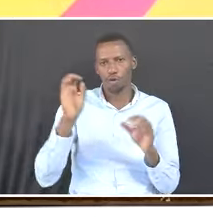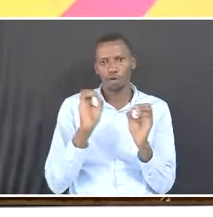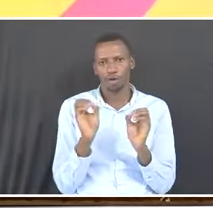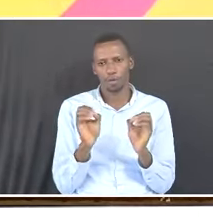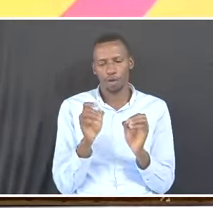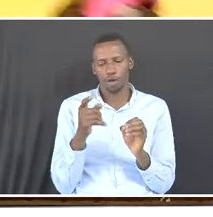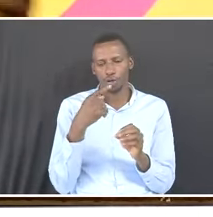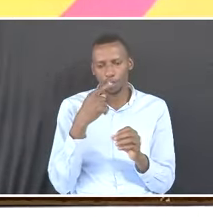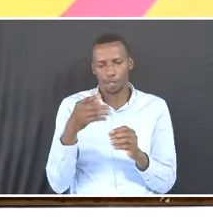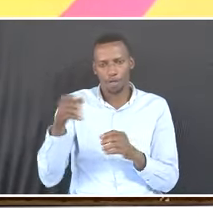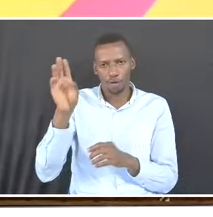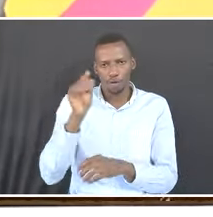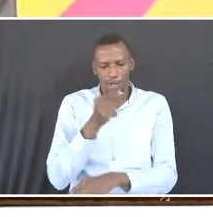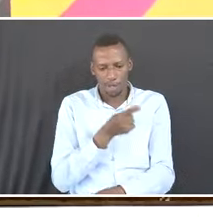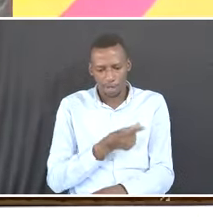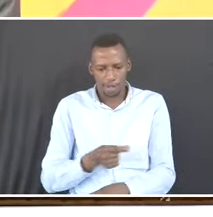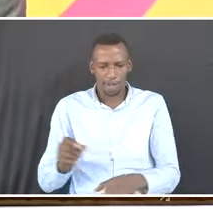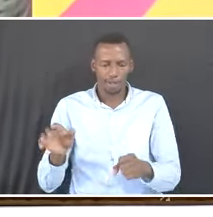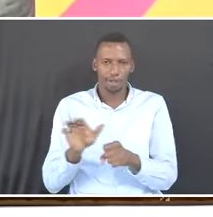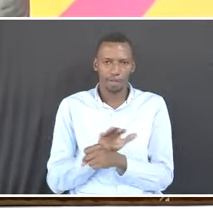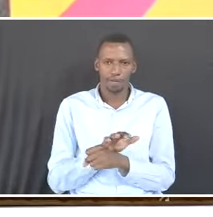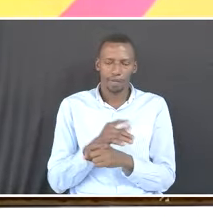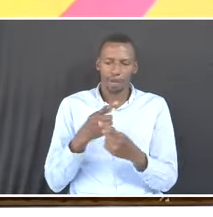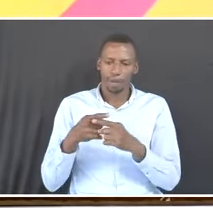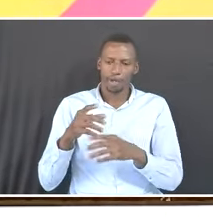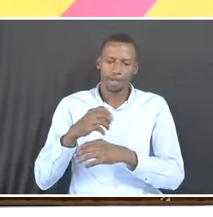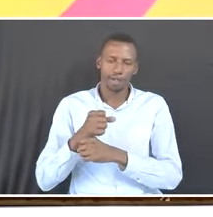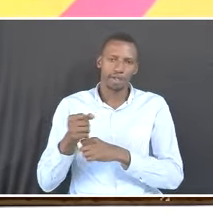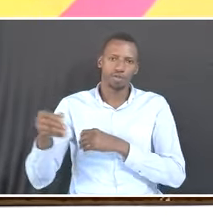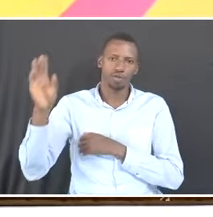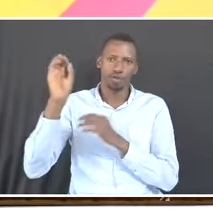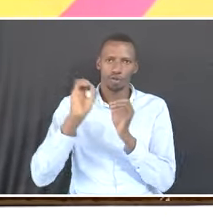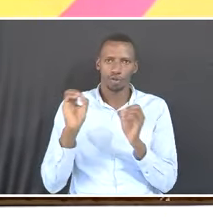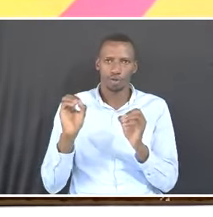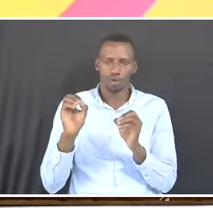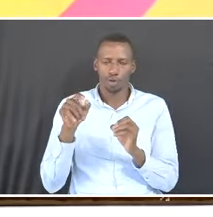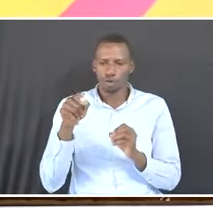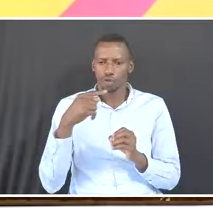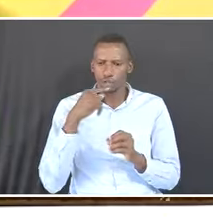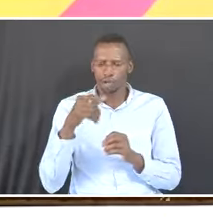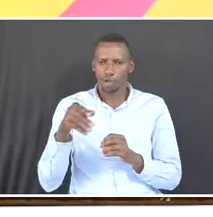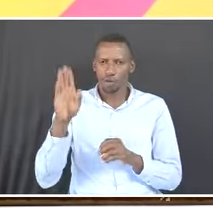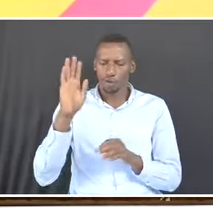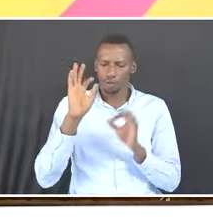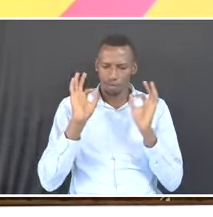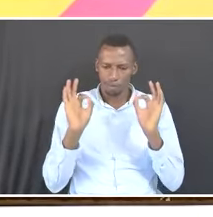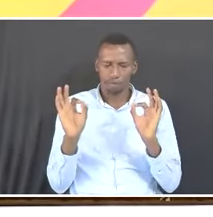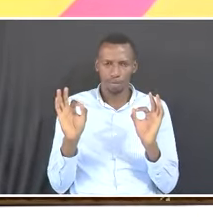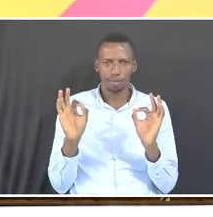gracious and trust me not. You call me noble